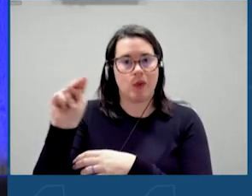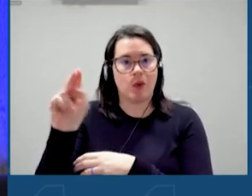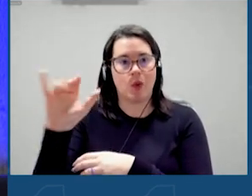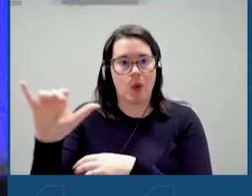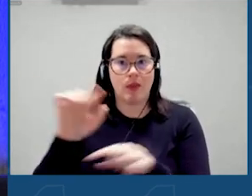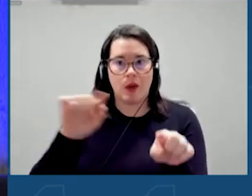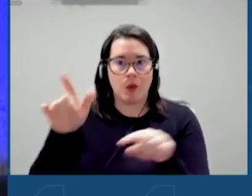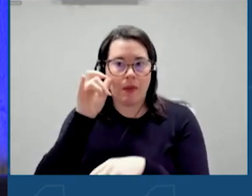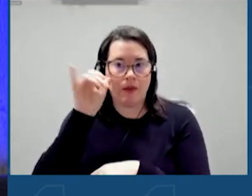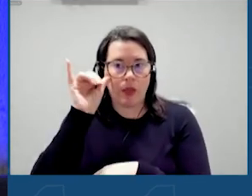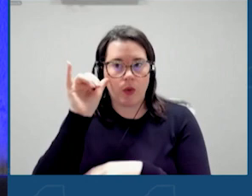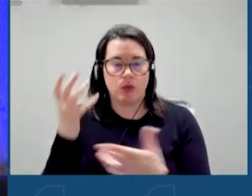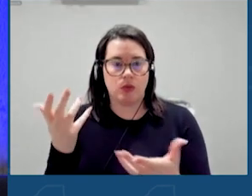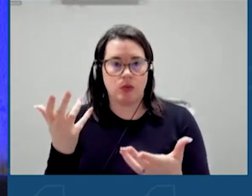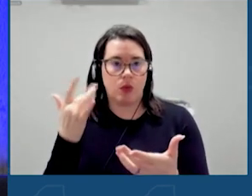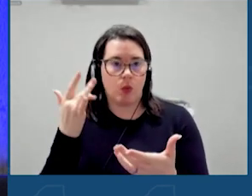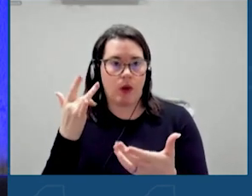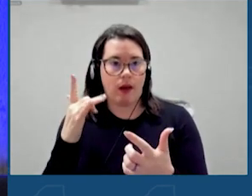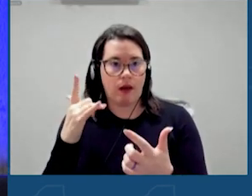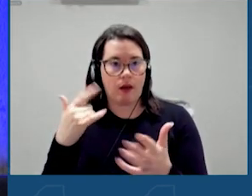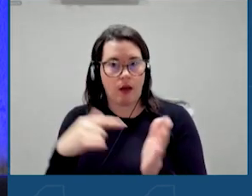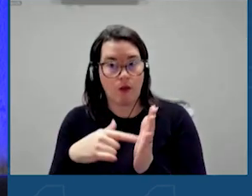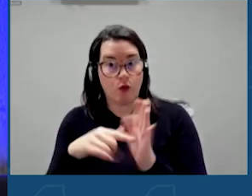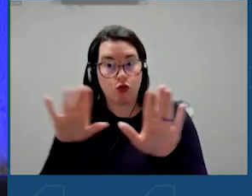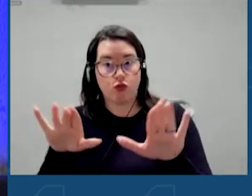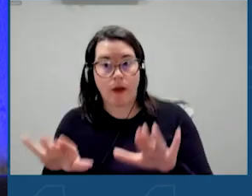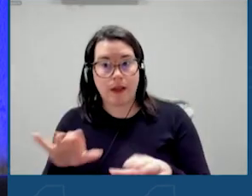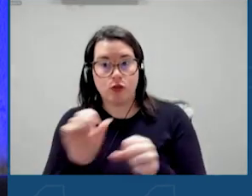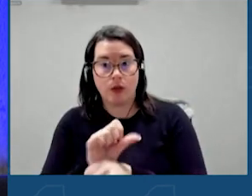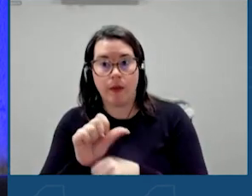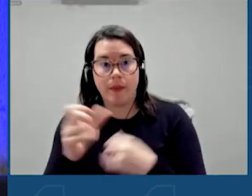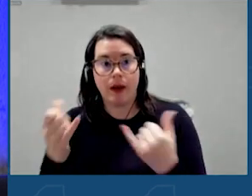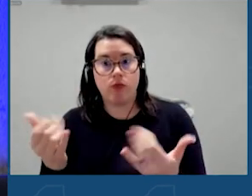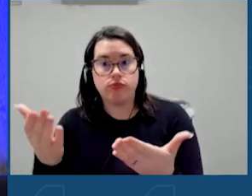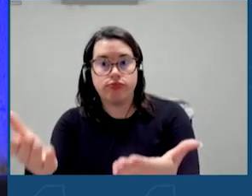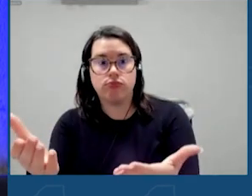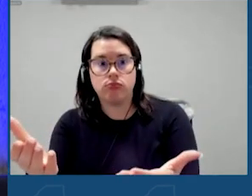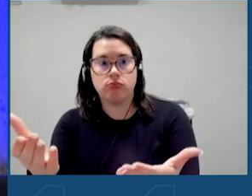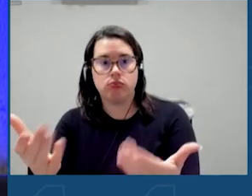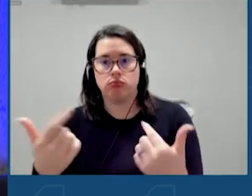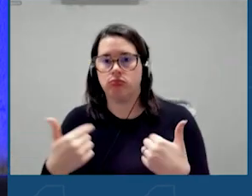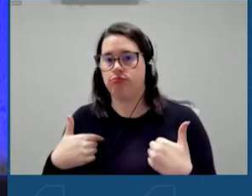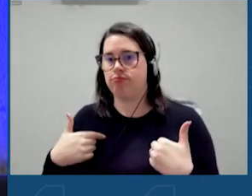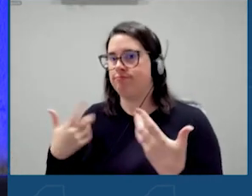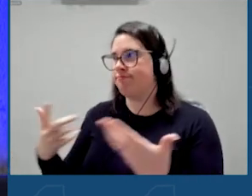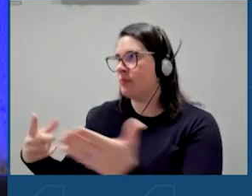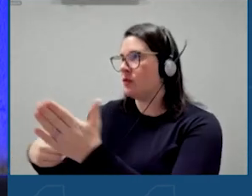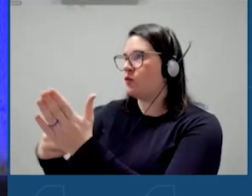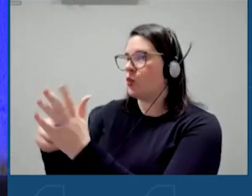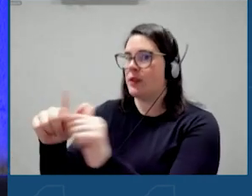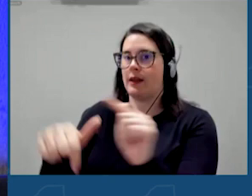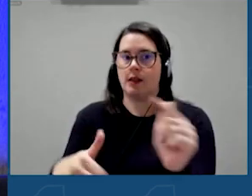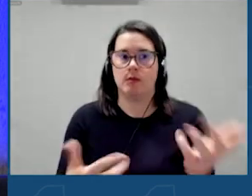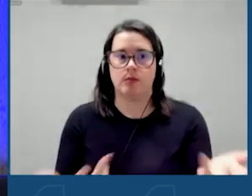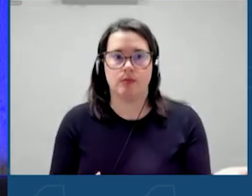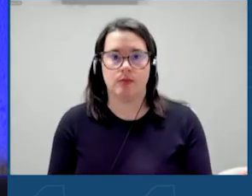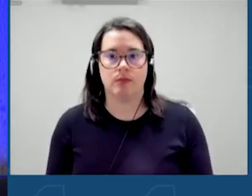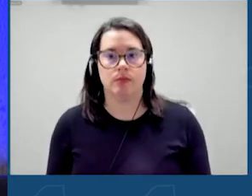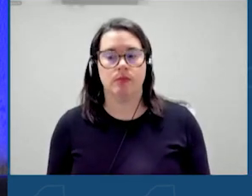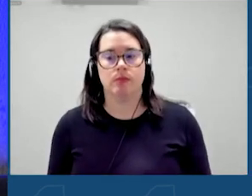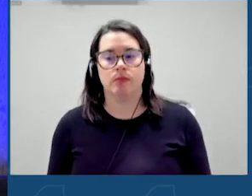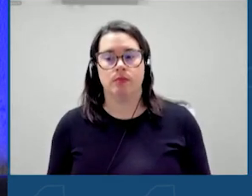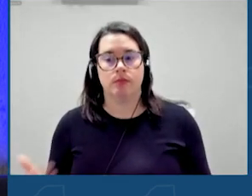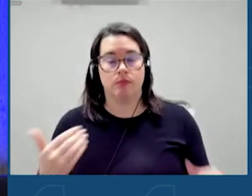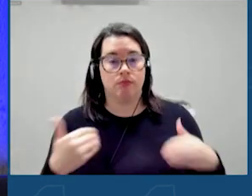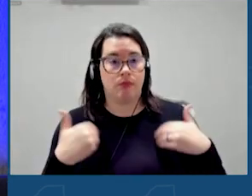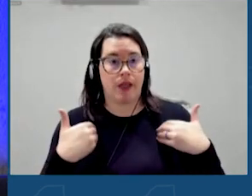Buffalo because they're offered a great tech job now. They're having the same problems. My young staff up